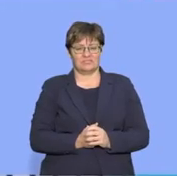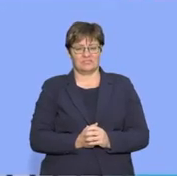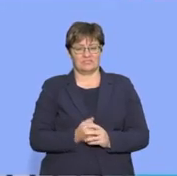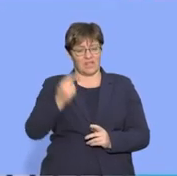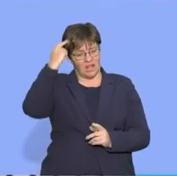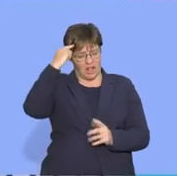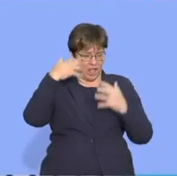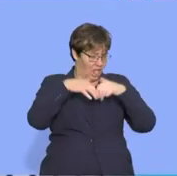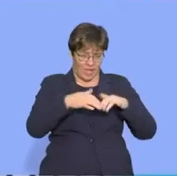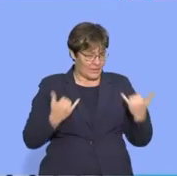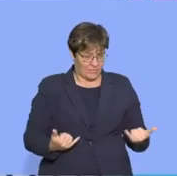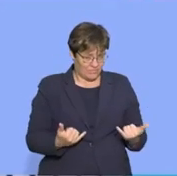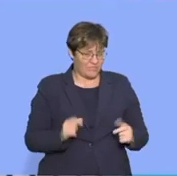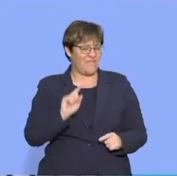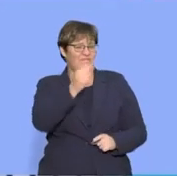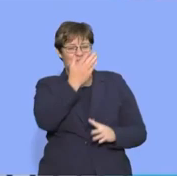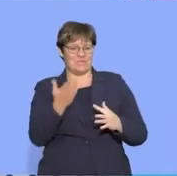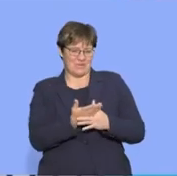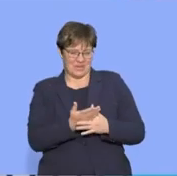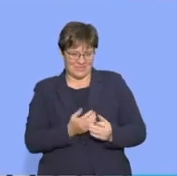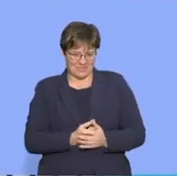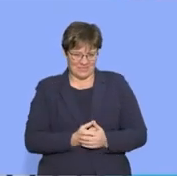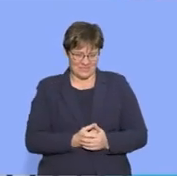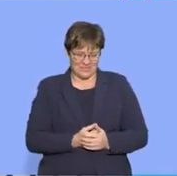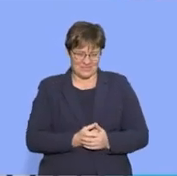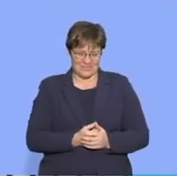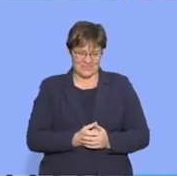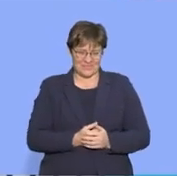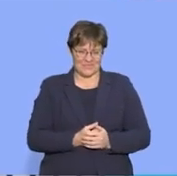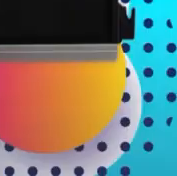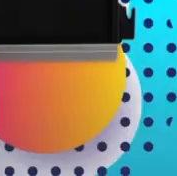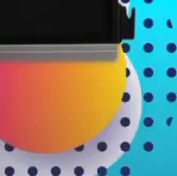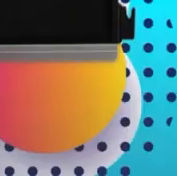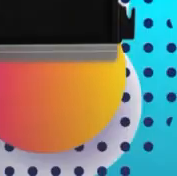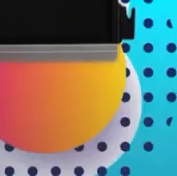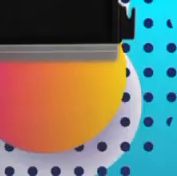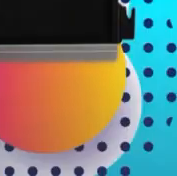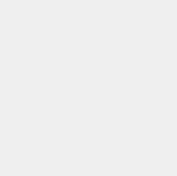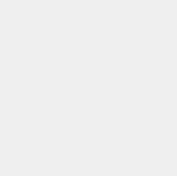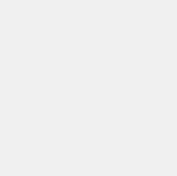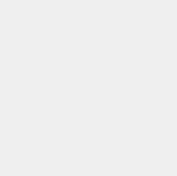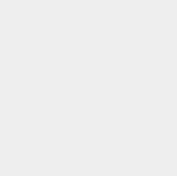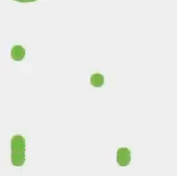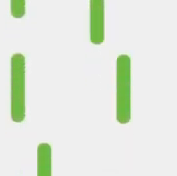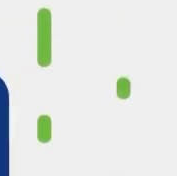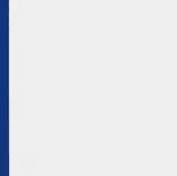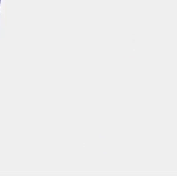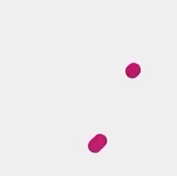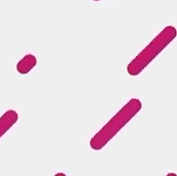I don't want you to get your minds all muddled up, so I think we need to take a break.